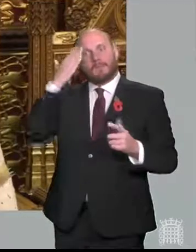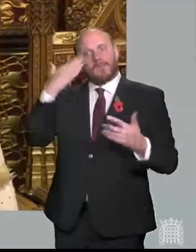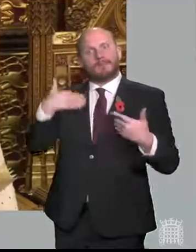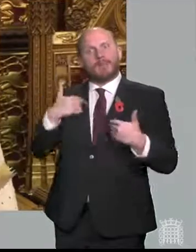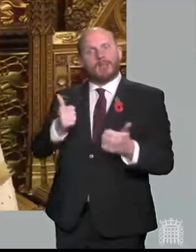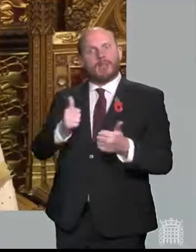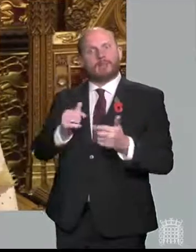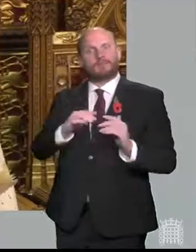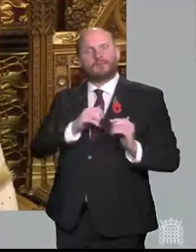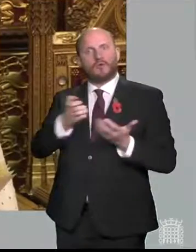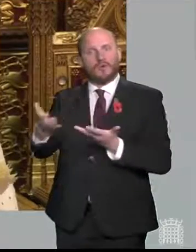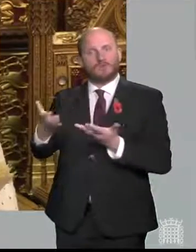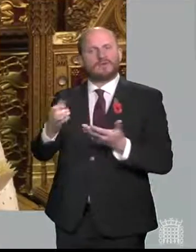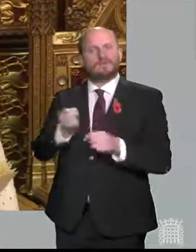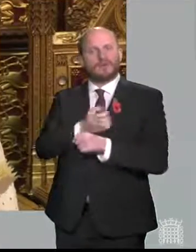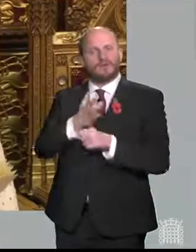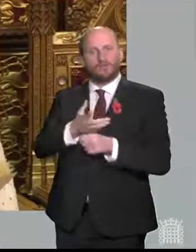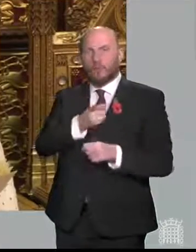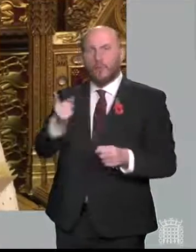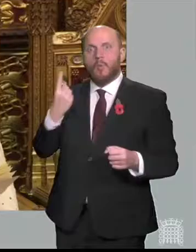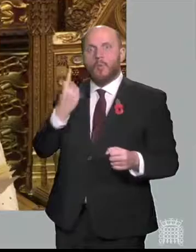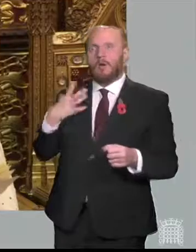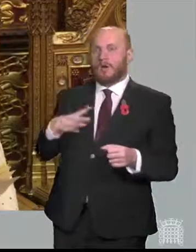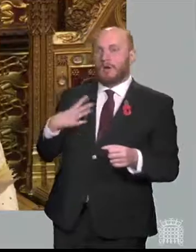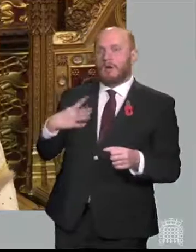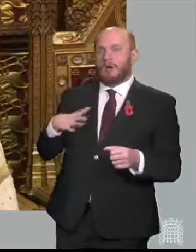can access the support they need.